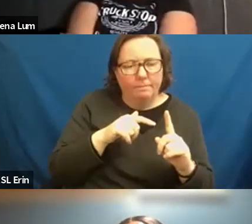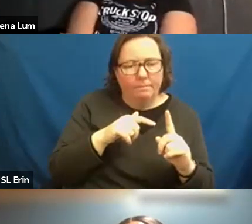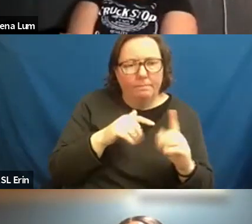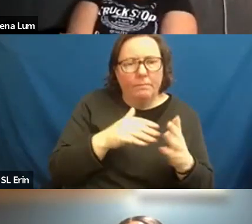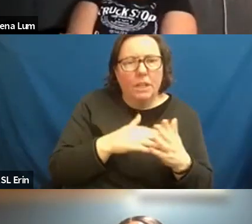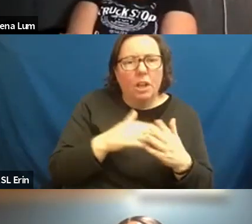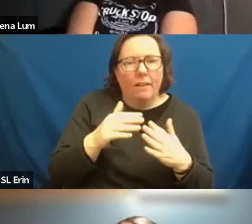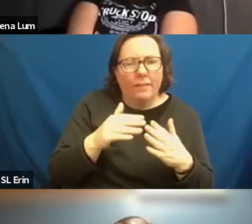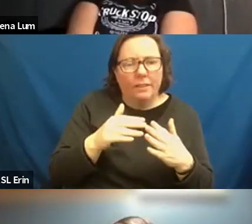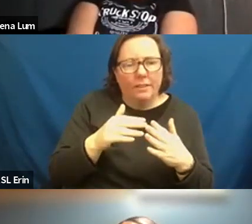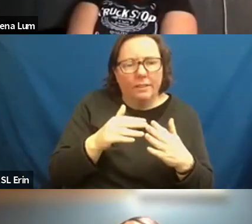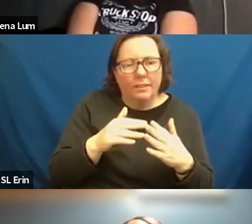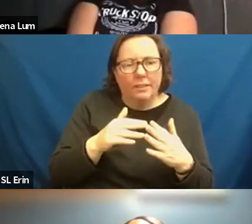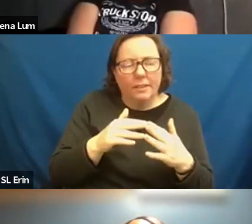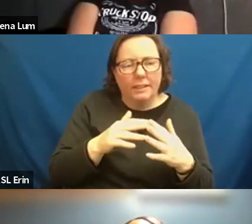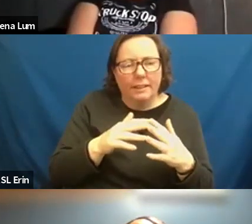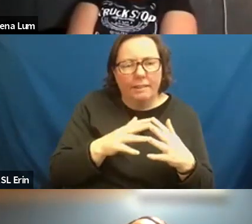oftentimes there